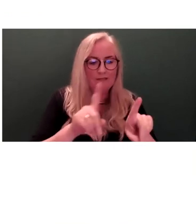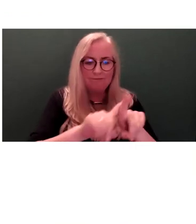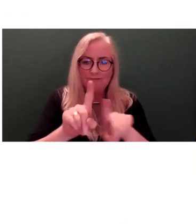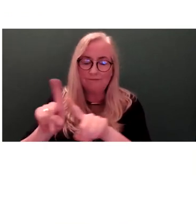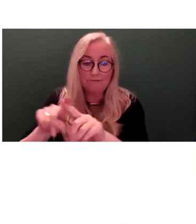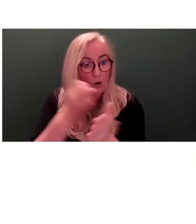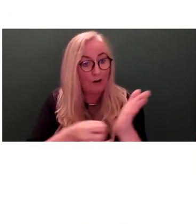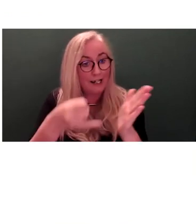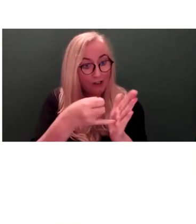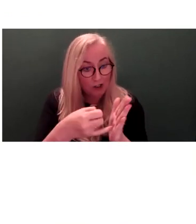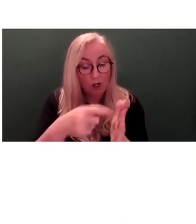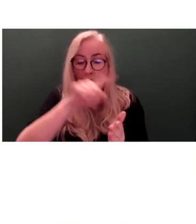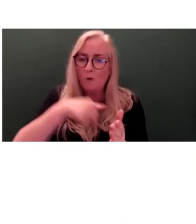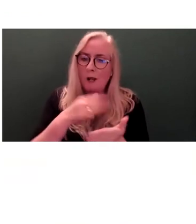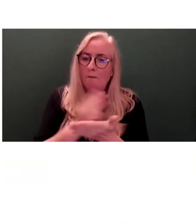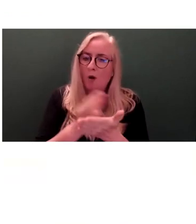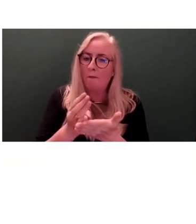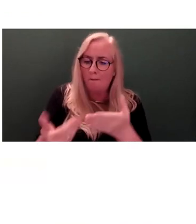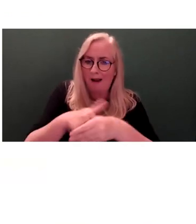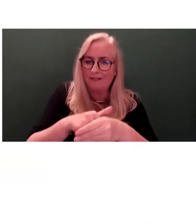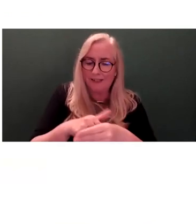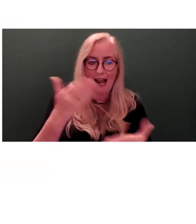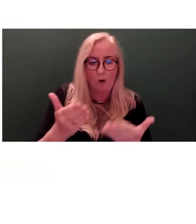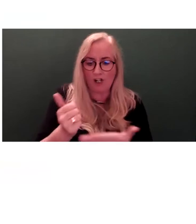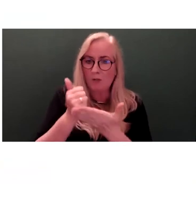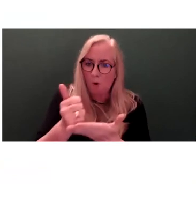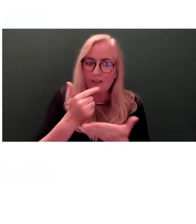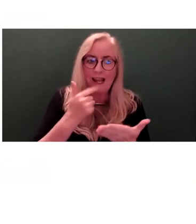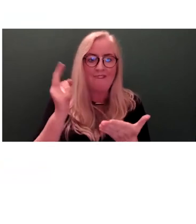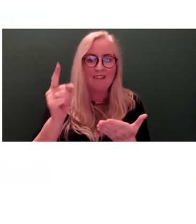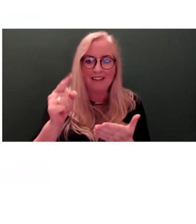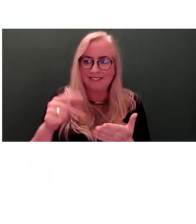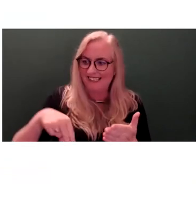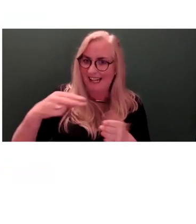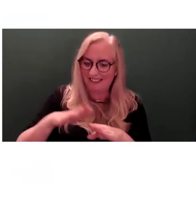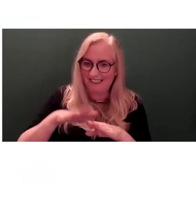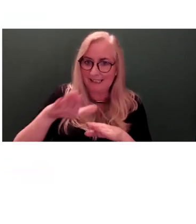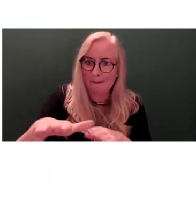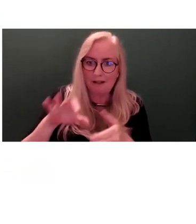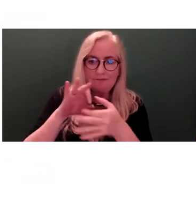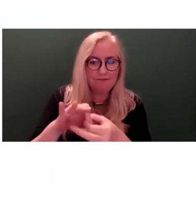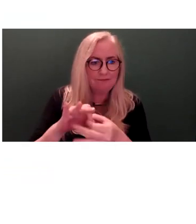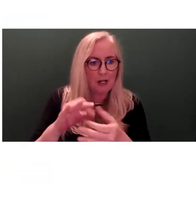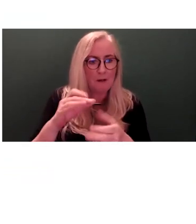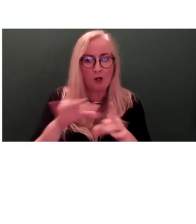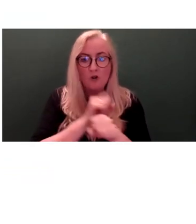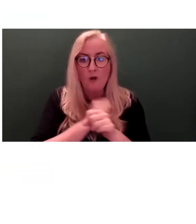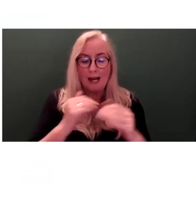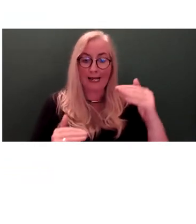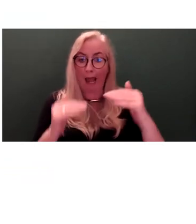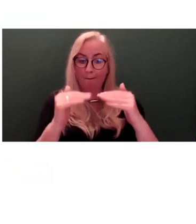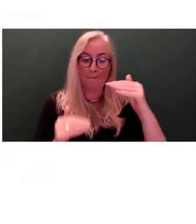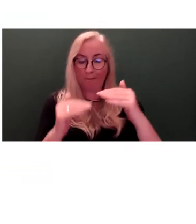stakeholders as we play our part to support and advise on next steps in terms of closing that employment gap, which we